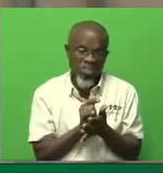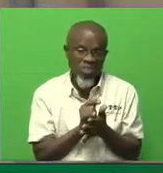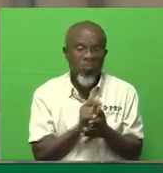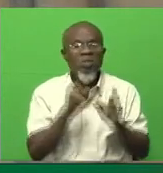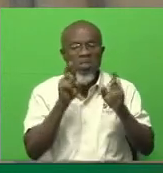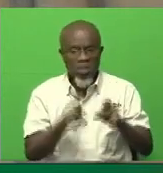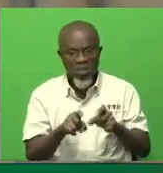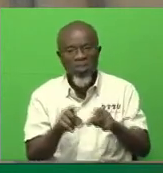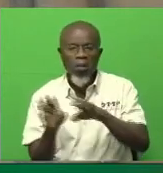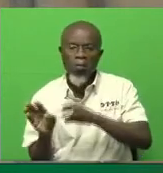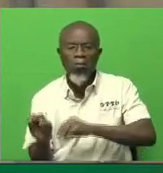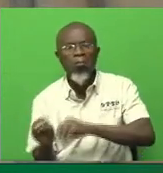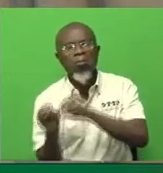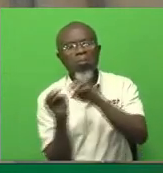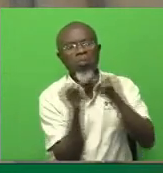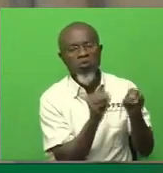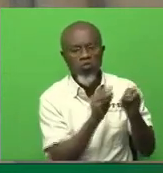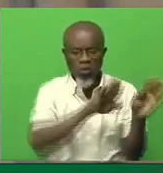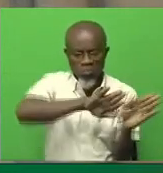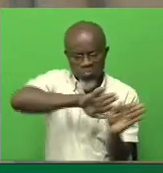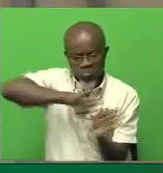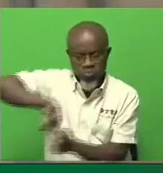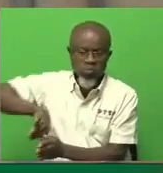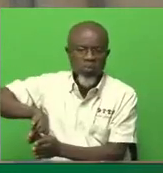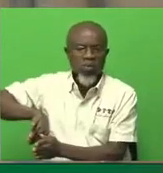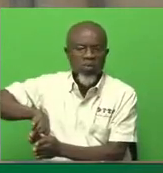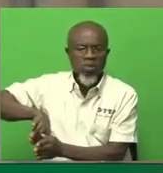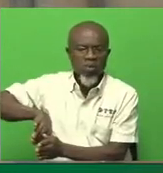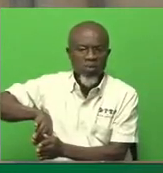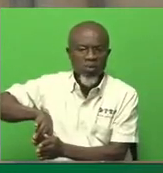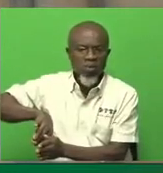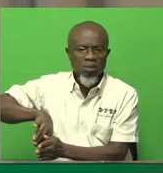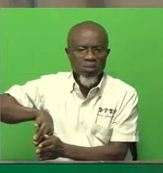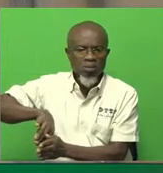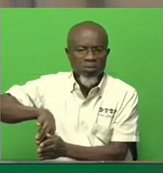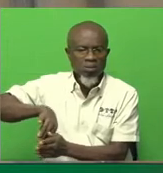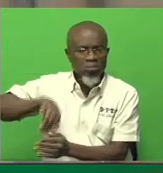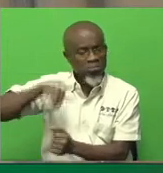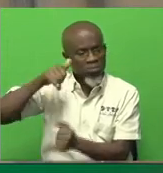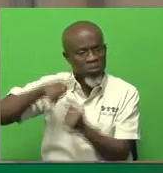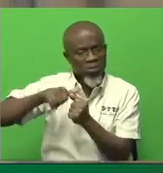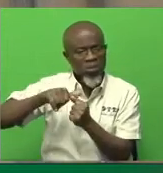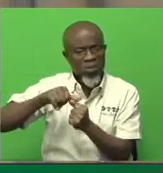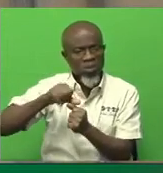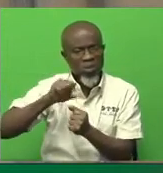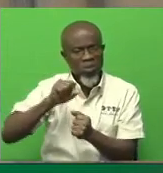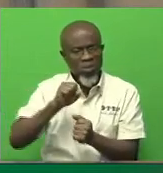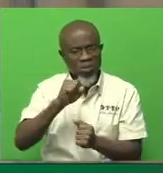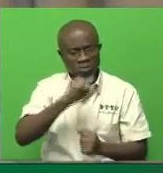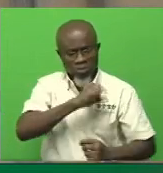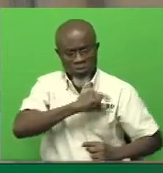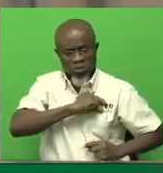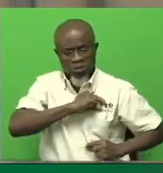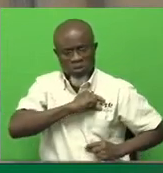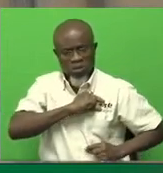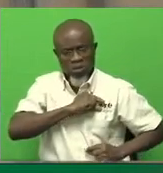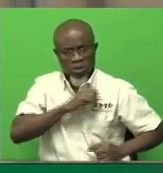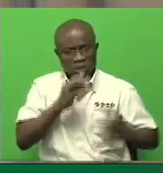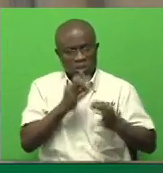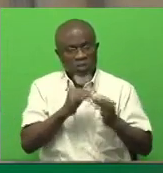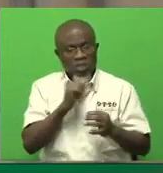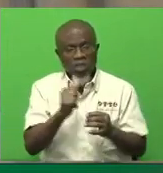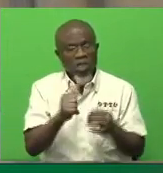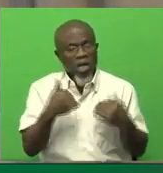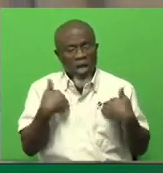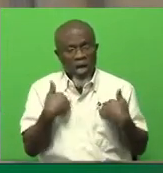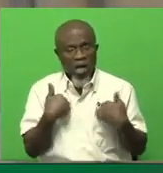have to move away from let's take the security guard recently who neither blood in San Fernando if she doesn't have